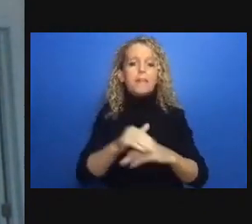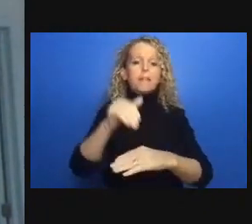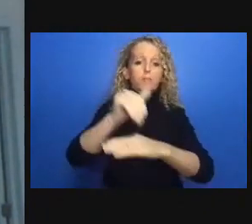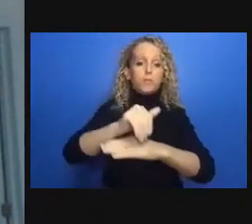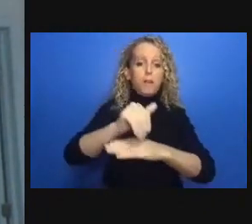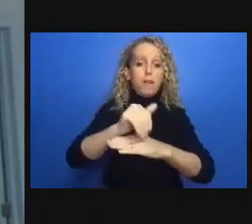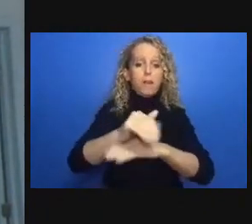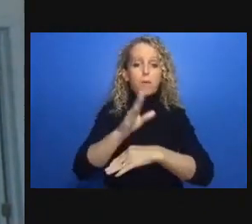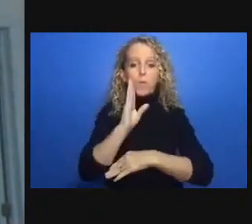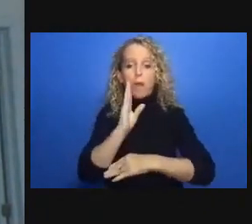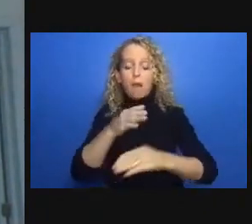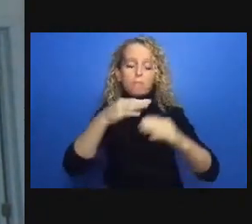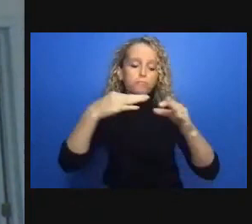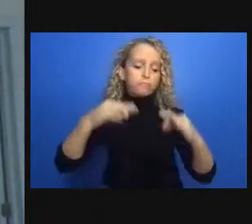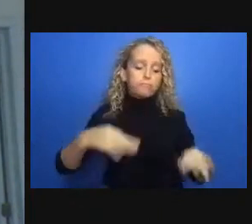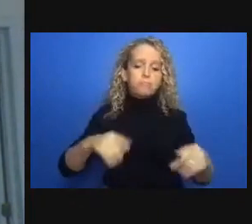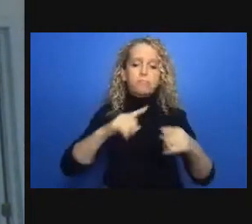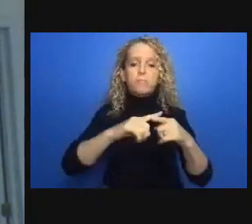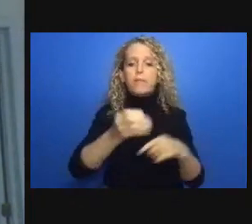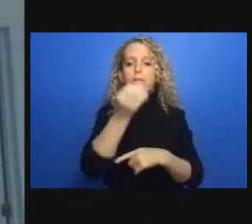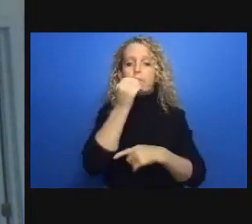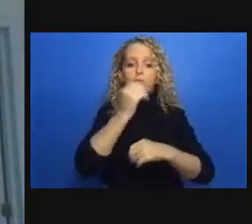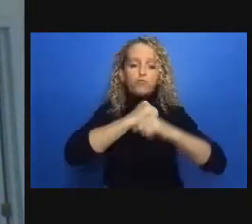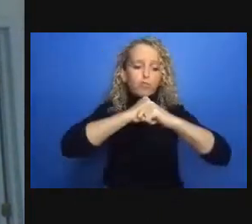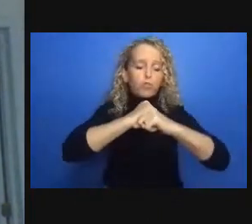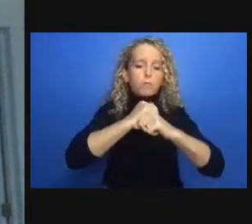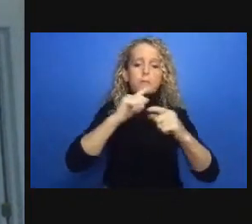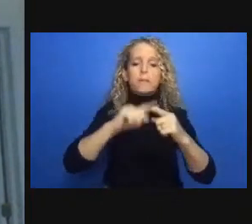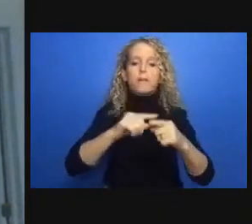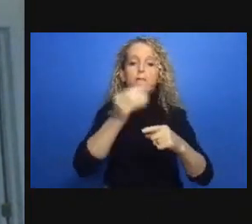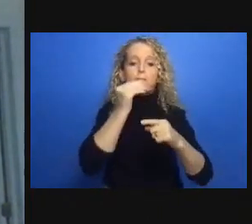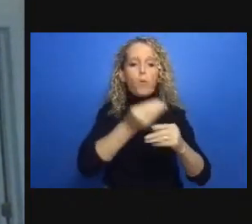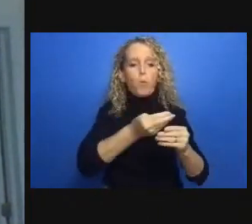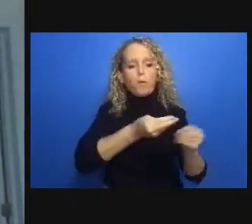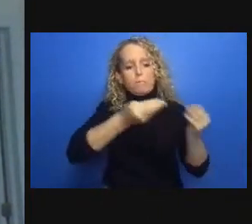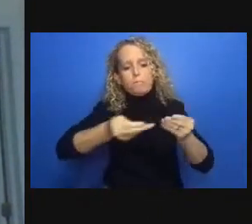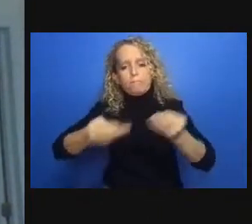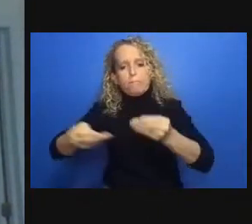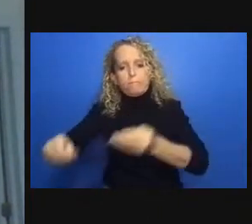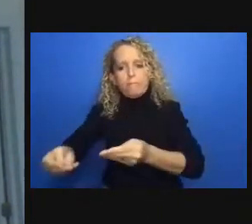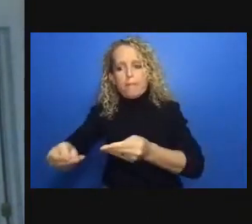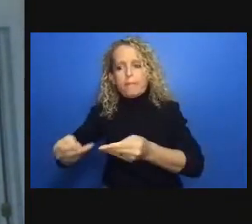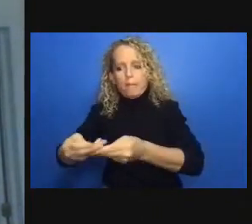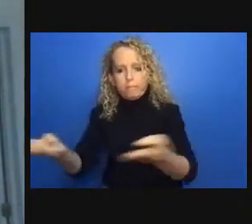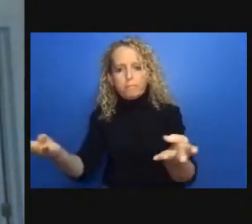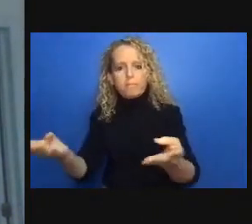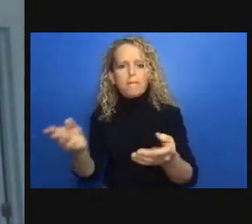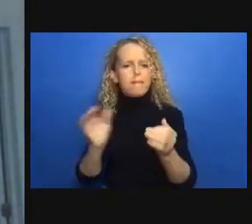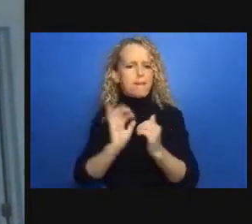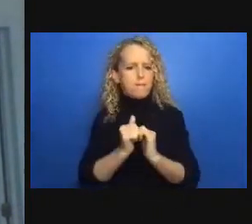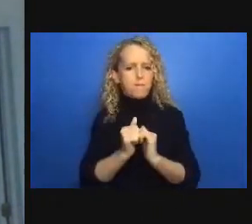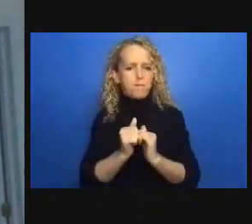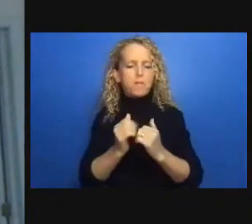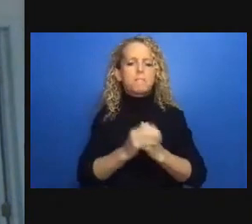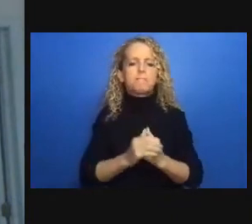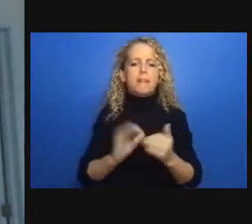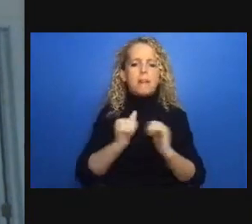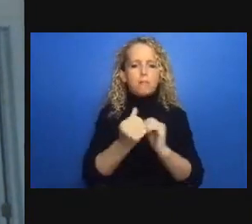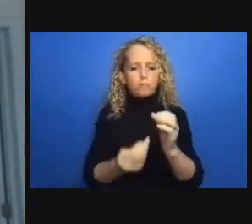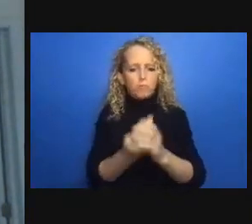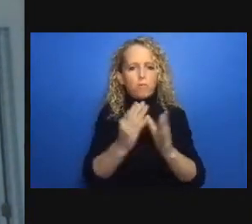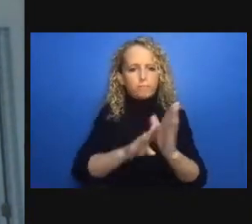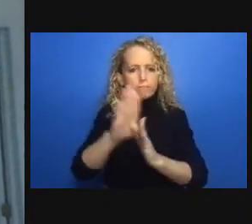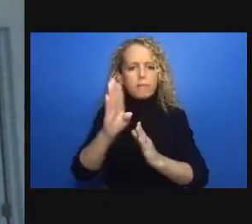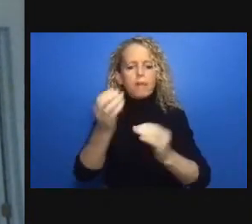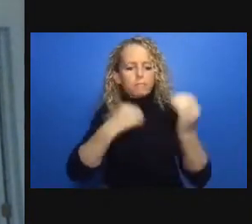talking about things like food security and supply chain and what it means to cultivate and consume together. We're very proud